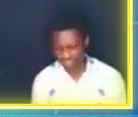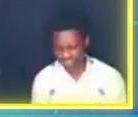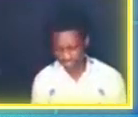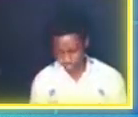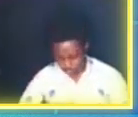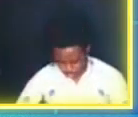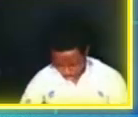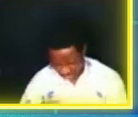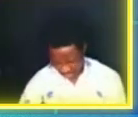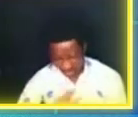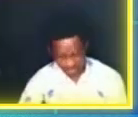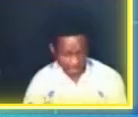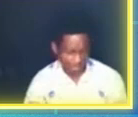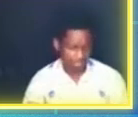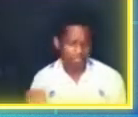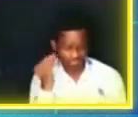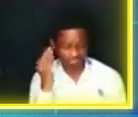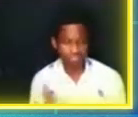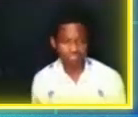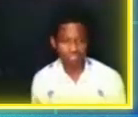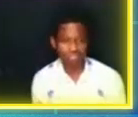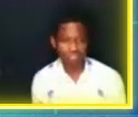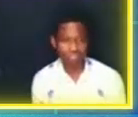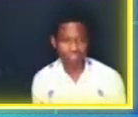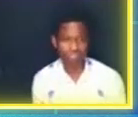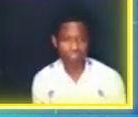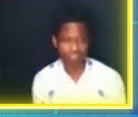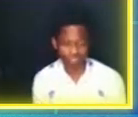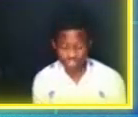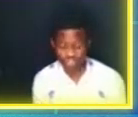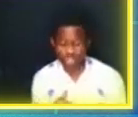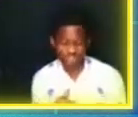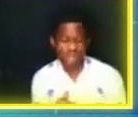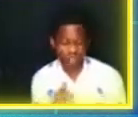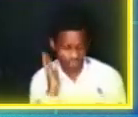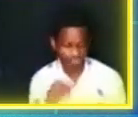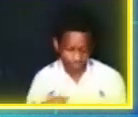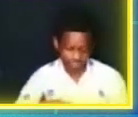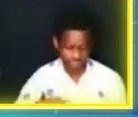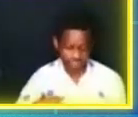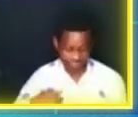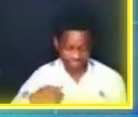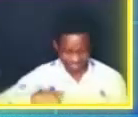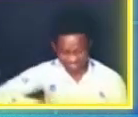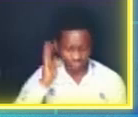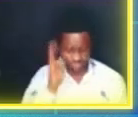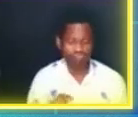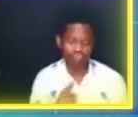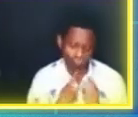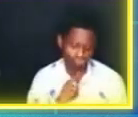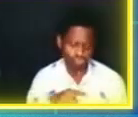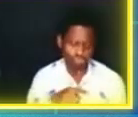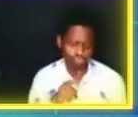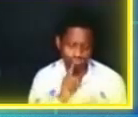We eya sema ye nyina ye nimo. But I wouldn't assume that it is popular, so I will not talk about. And so yen kan say ye nimo nti me kan ho